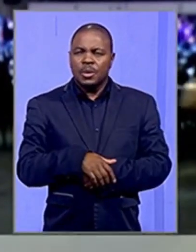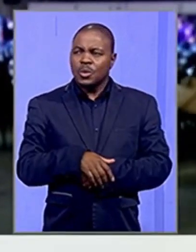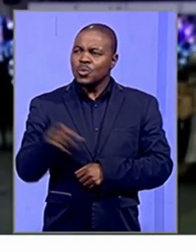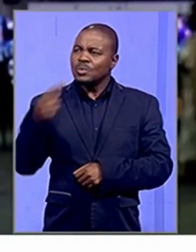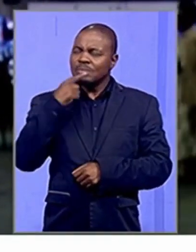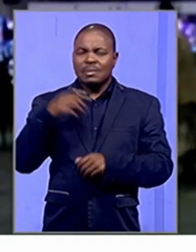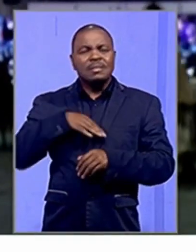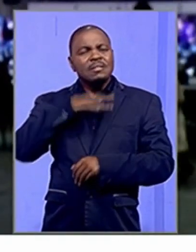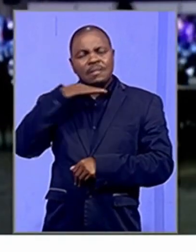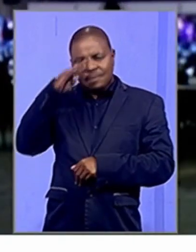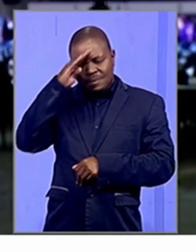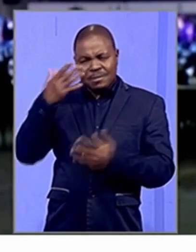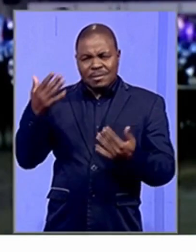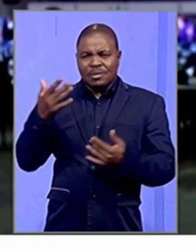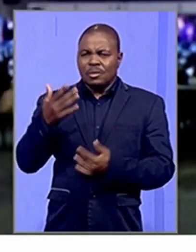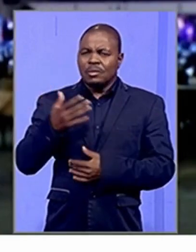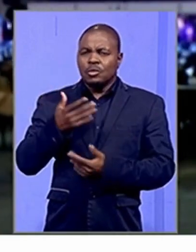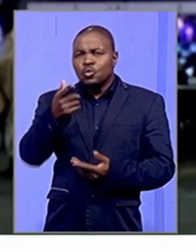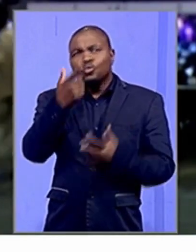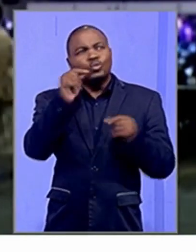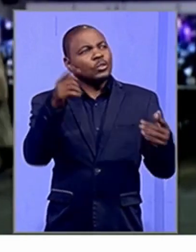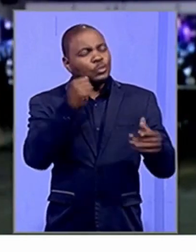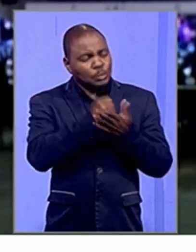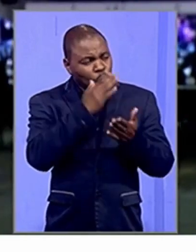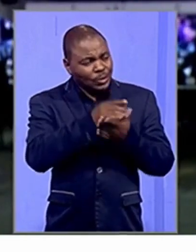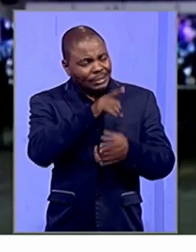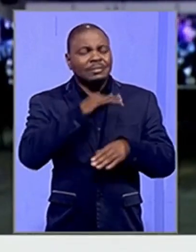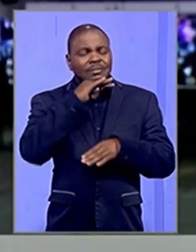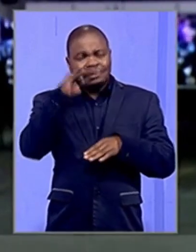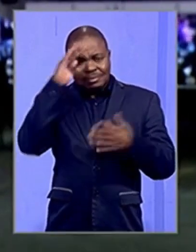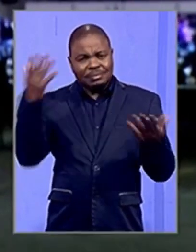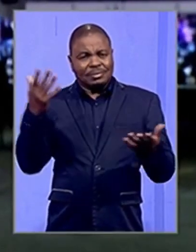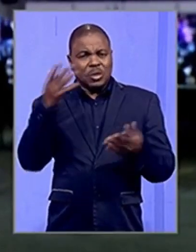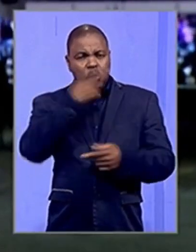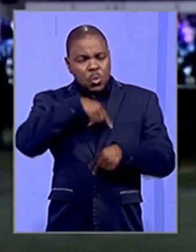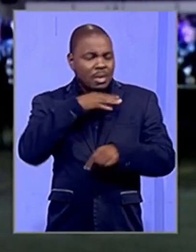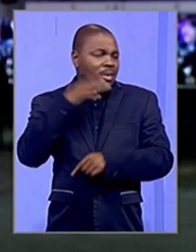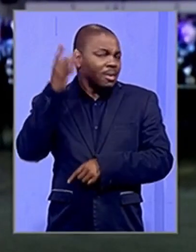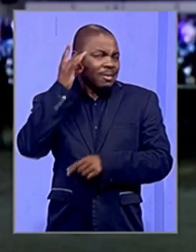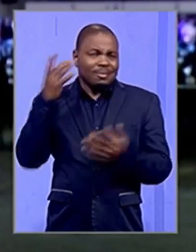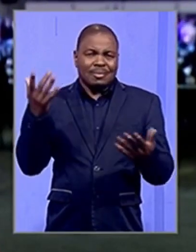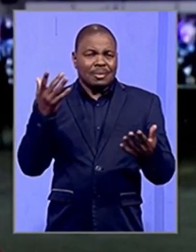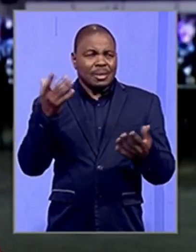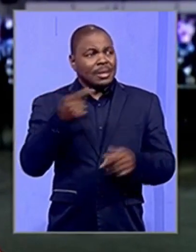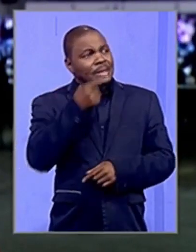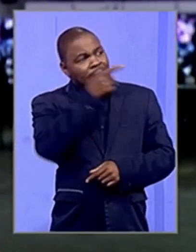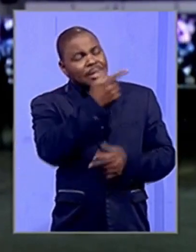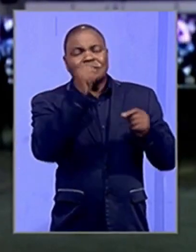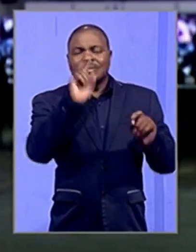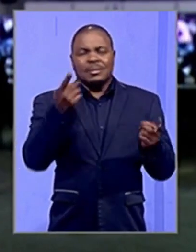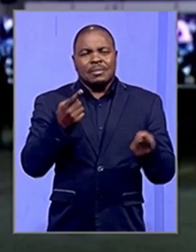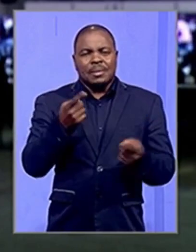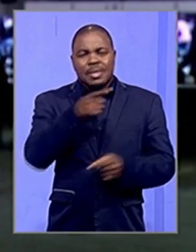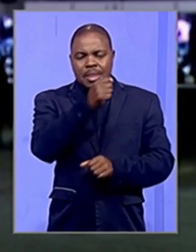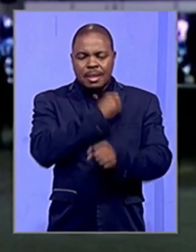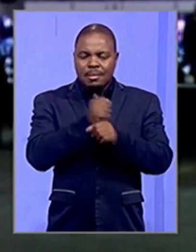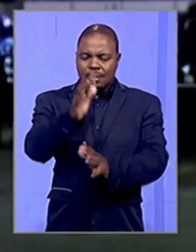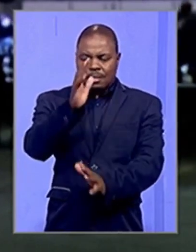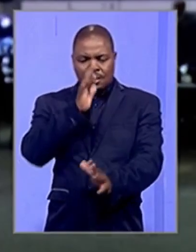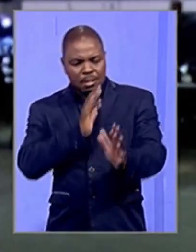and what have you done to make sure that it's enough, right? So we have not heard what is it that he has done. He has not said to us